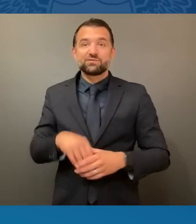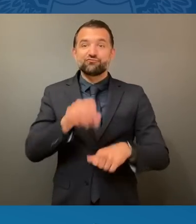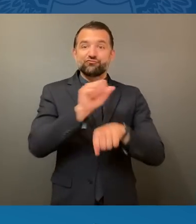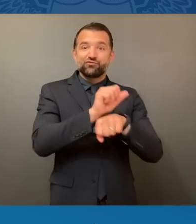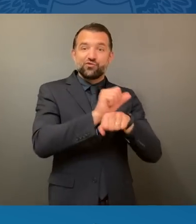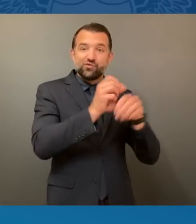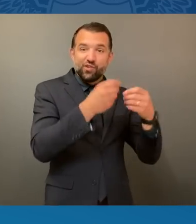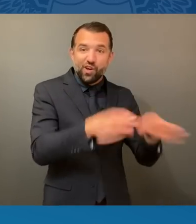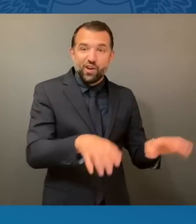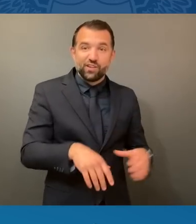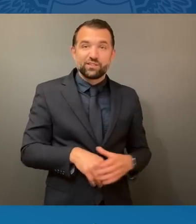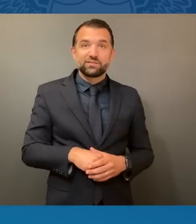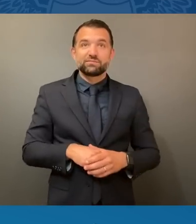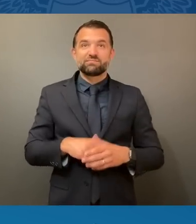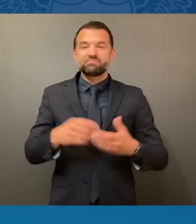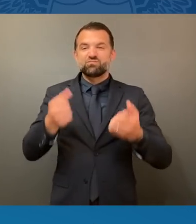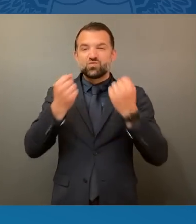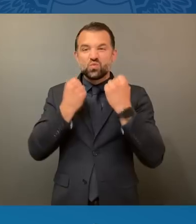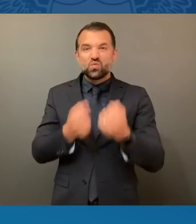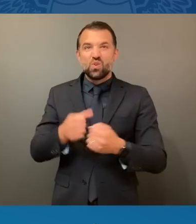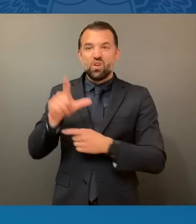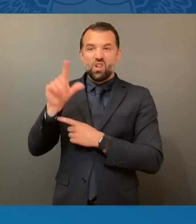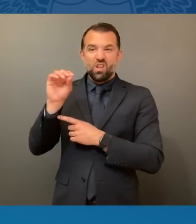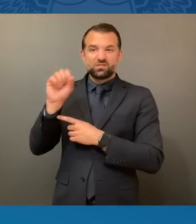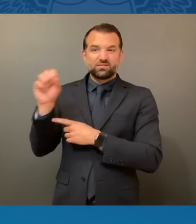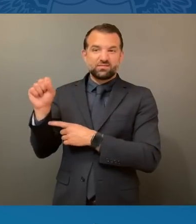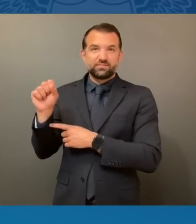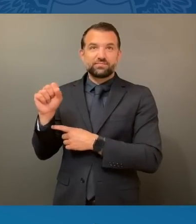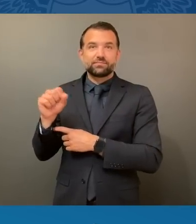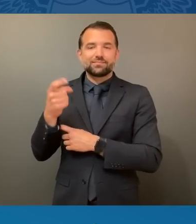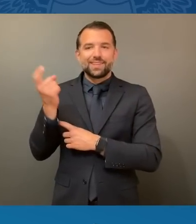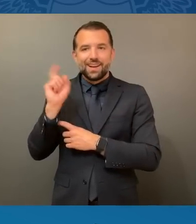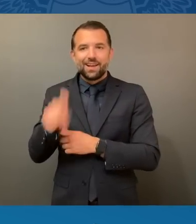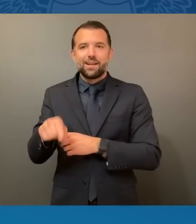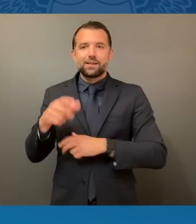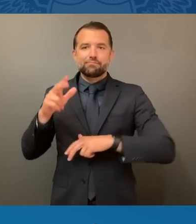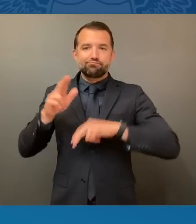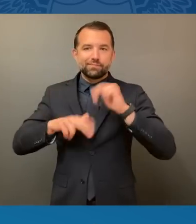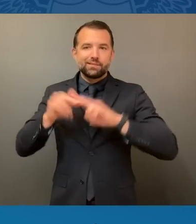and the work we had to do was to build back up.